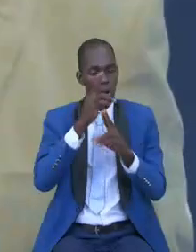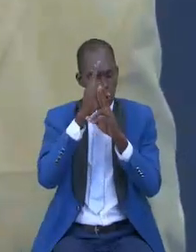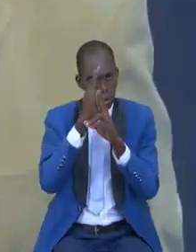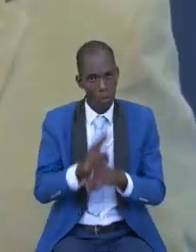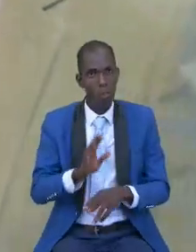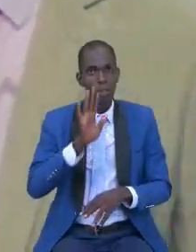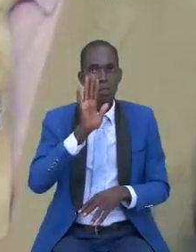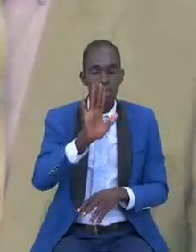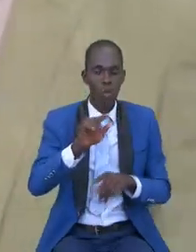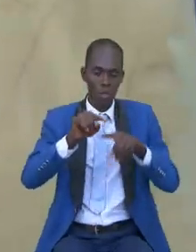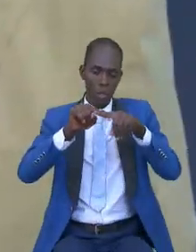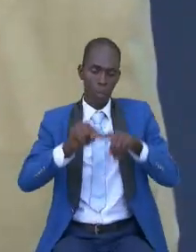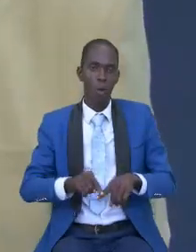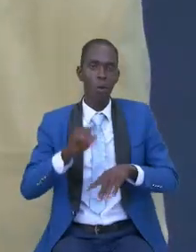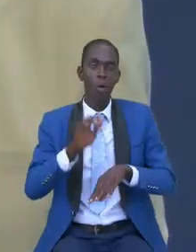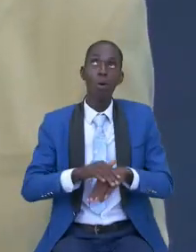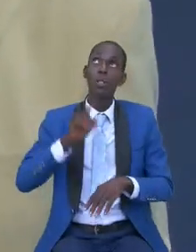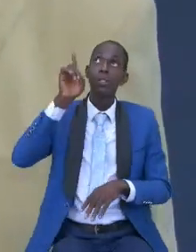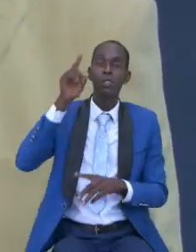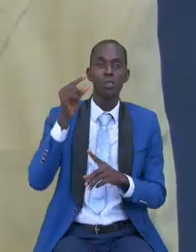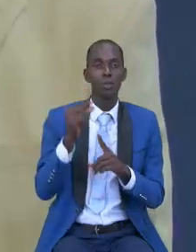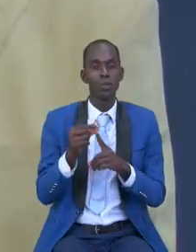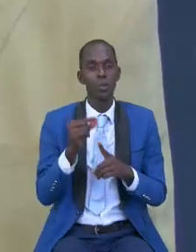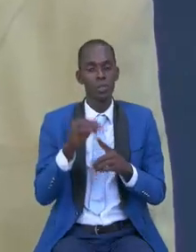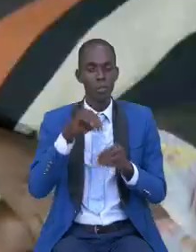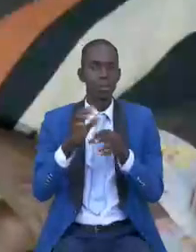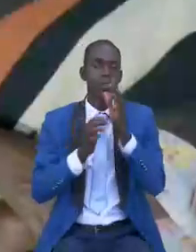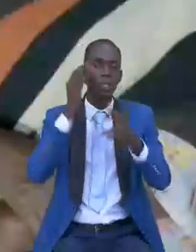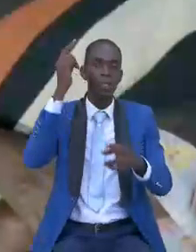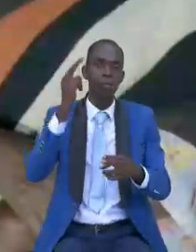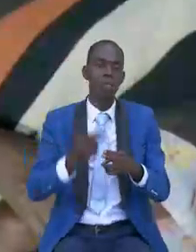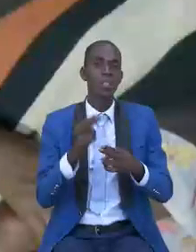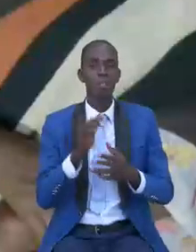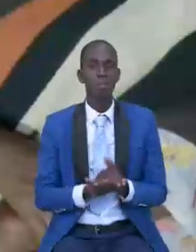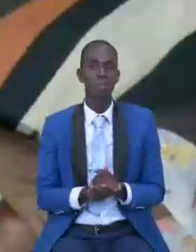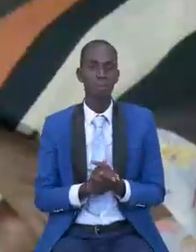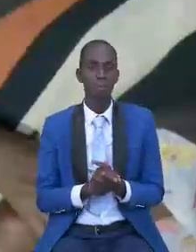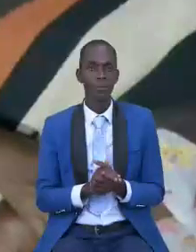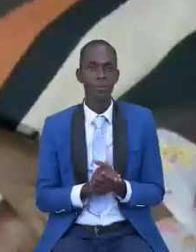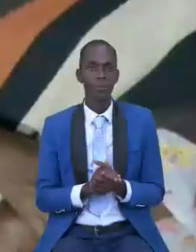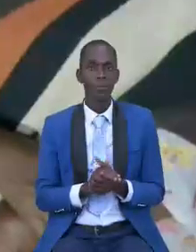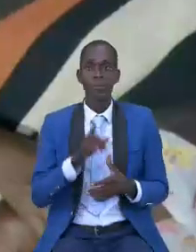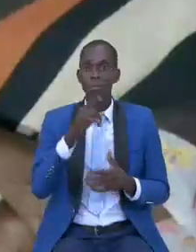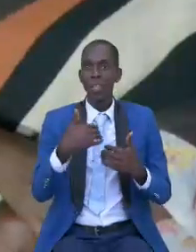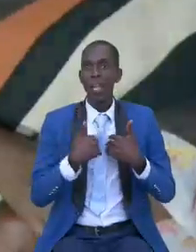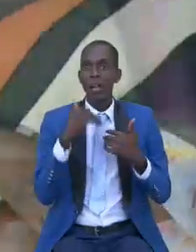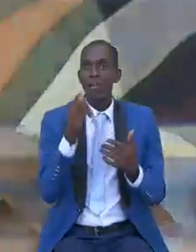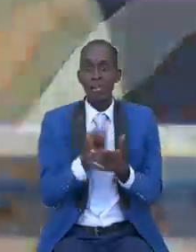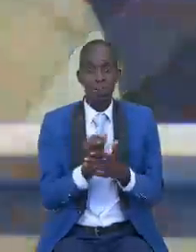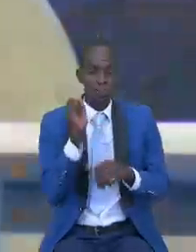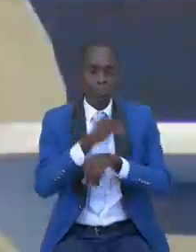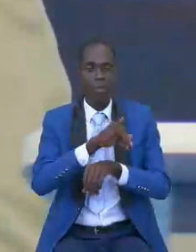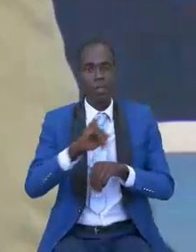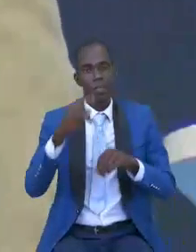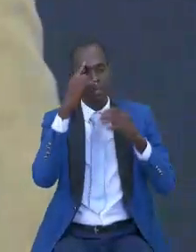your dependence upon his word in Jesus' name. You have that conquering